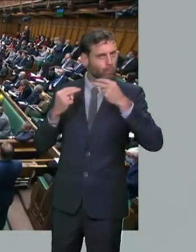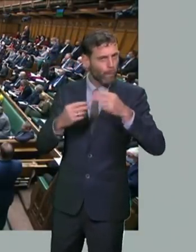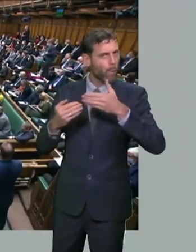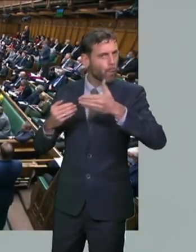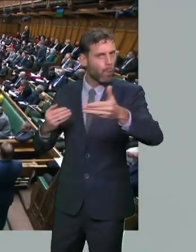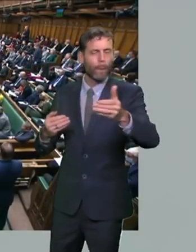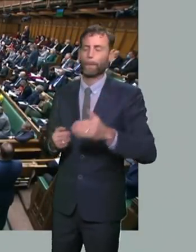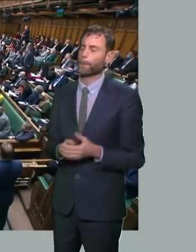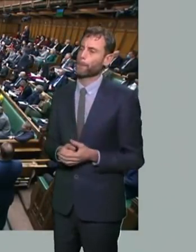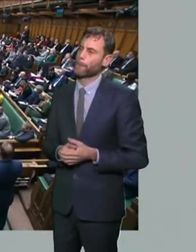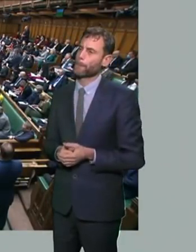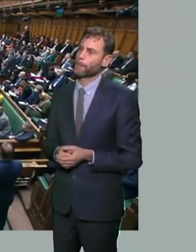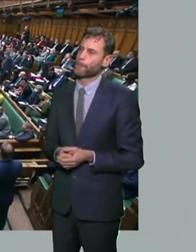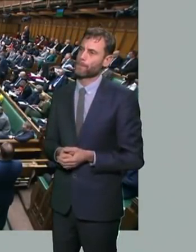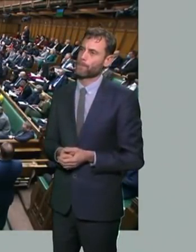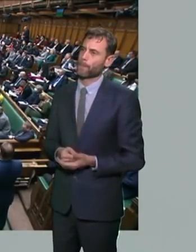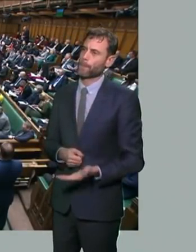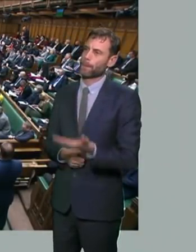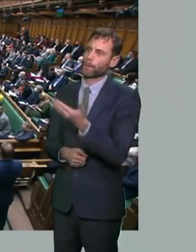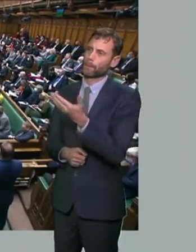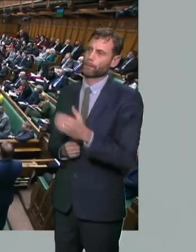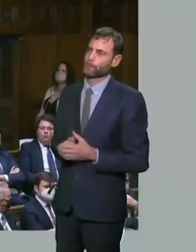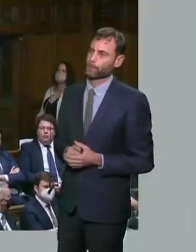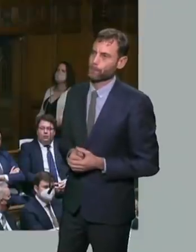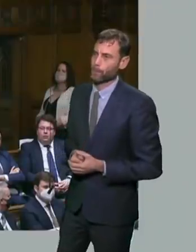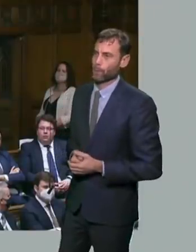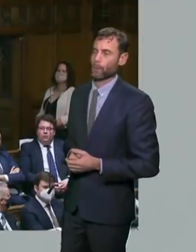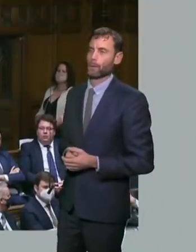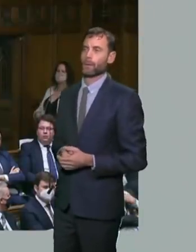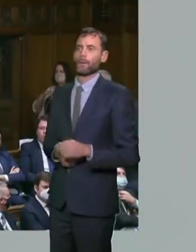Thank you, Speaker. On the 25th of December, Lincoln will be hosting its